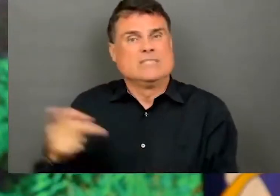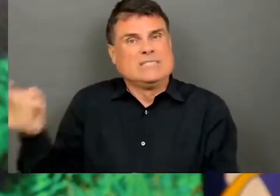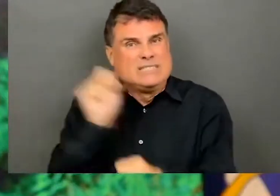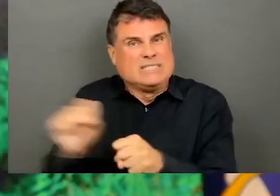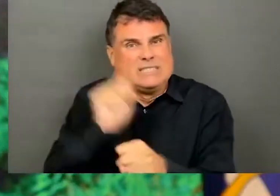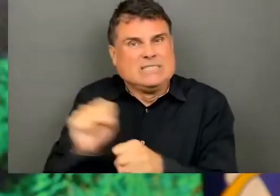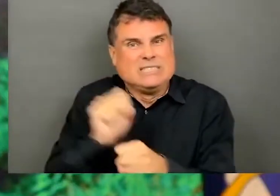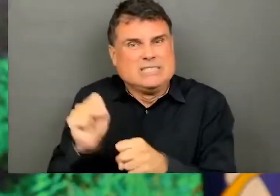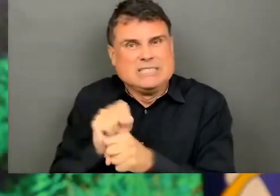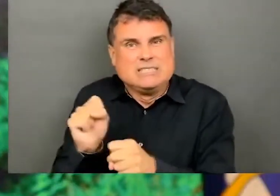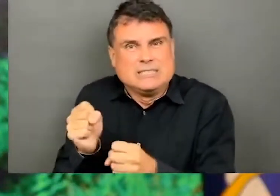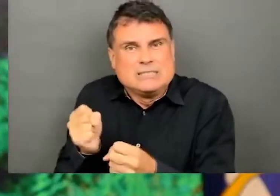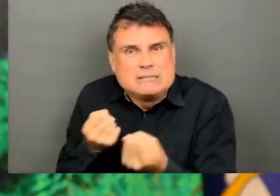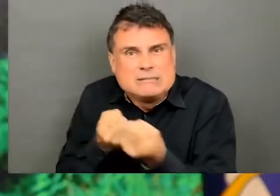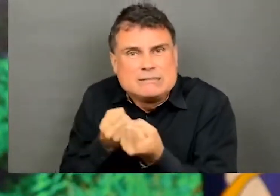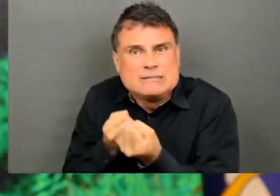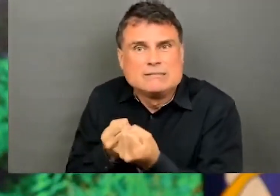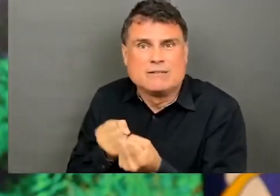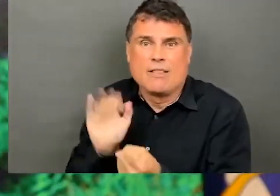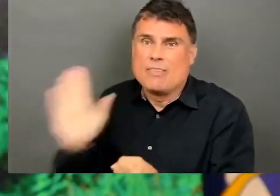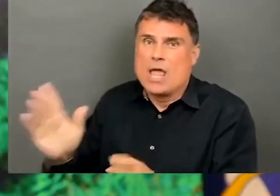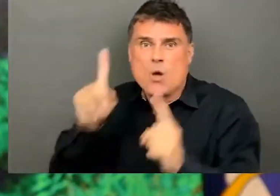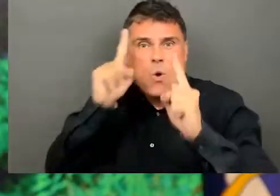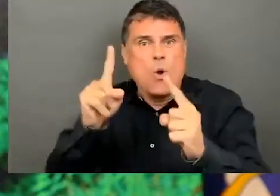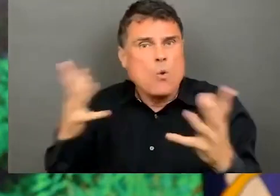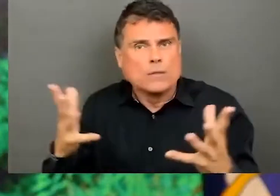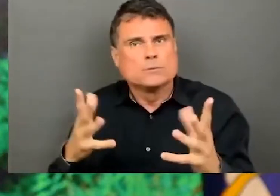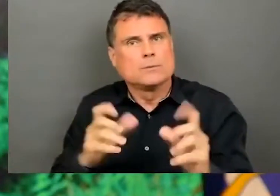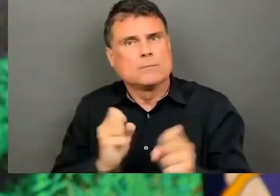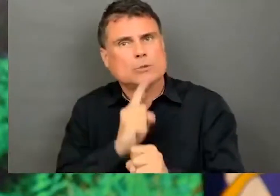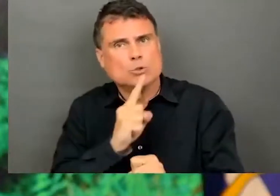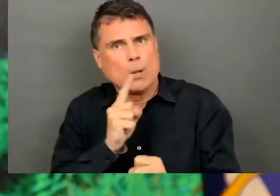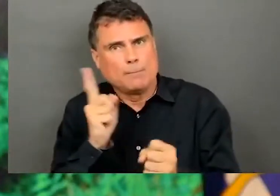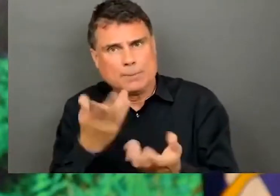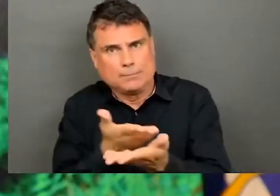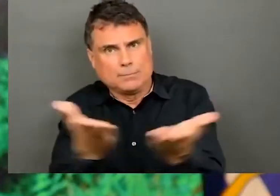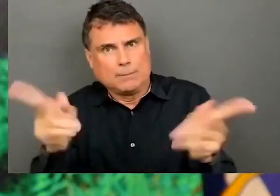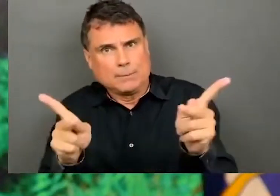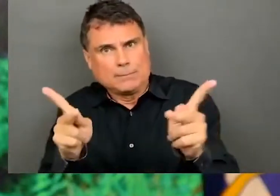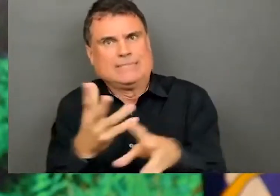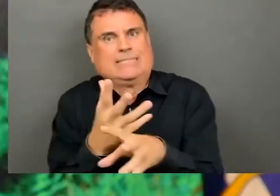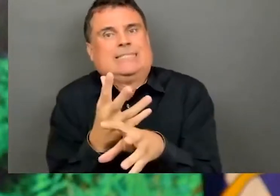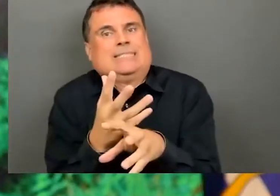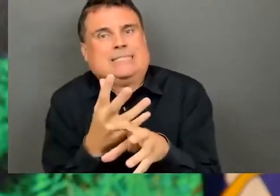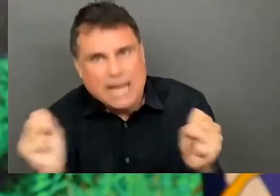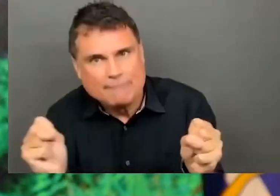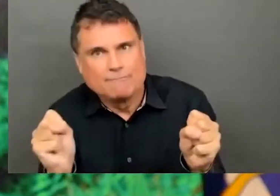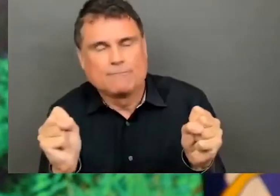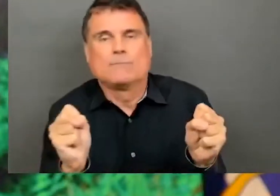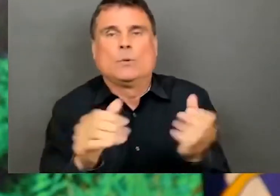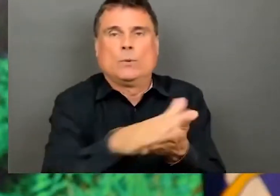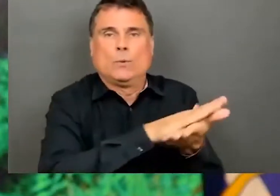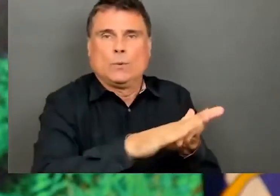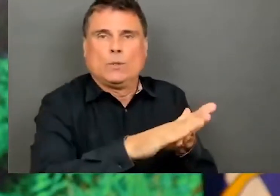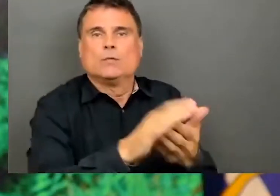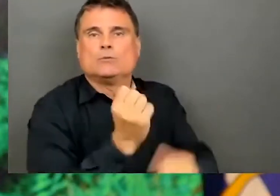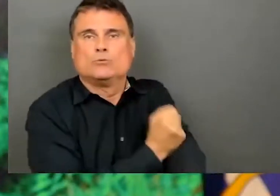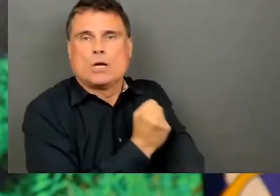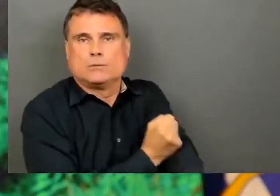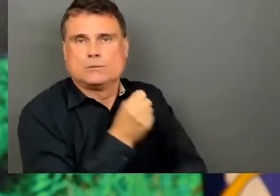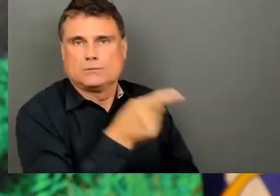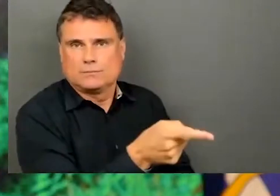deliver safer supply during the emergency, as well as the efforts of countless others who are supporting people at risk of overdose